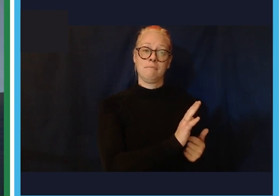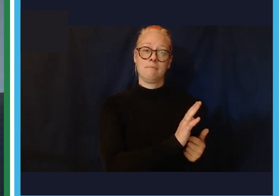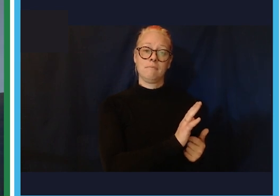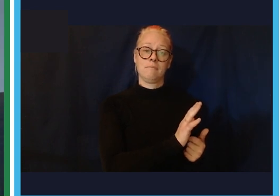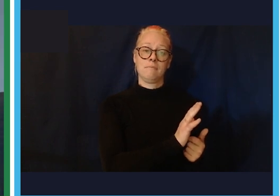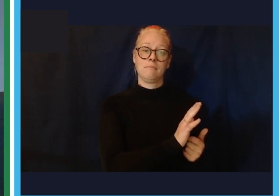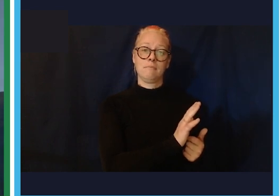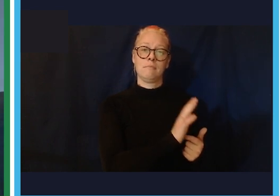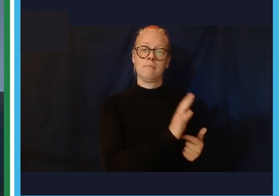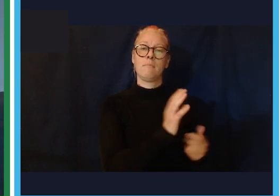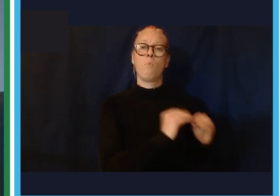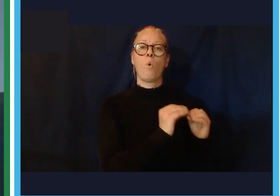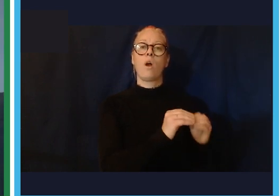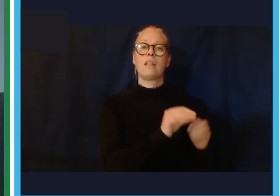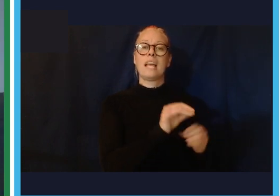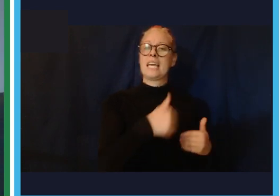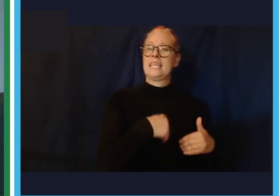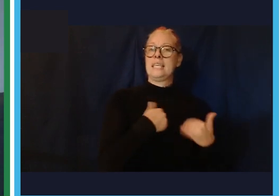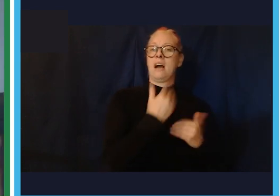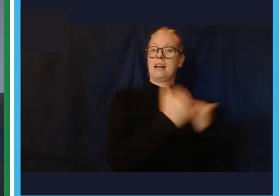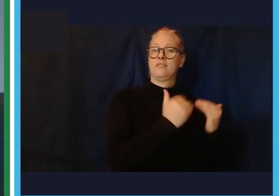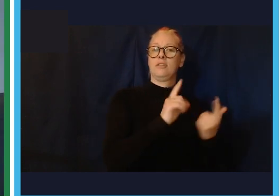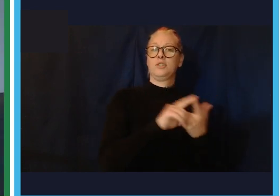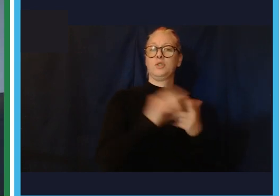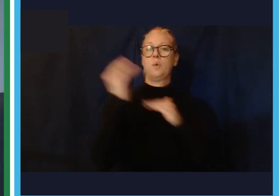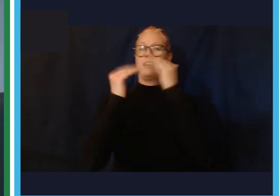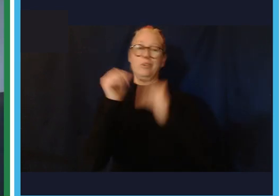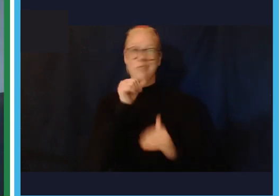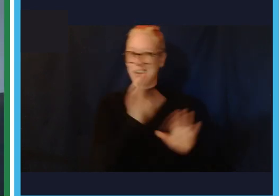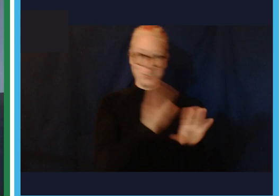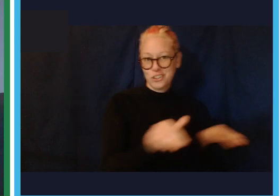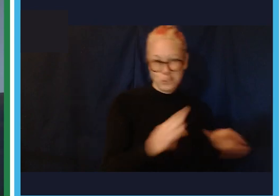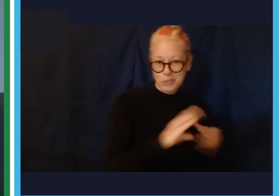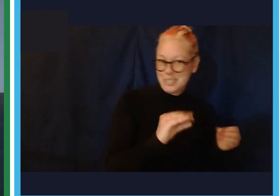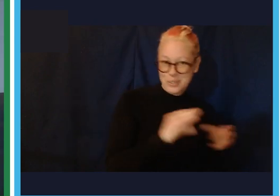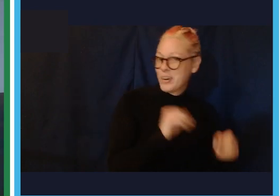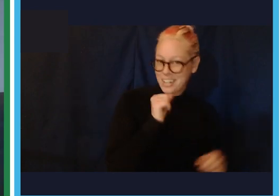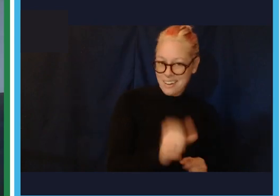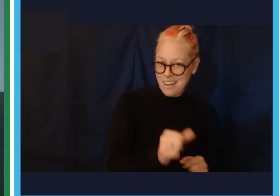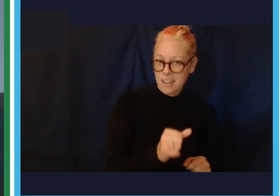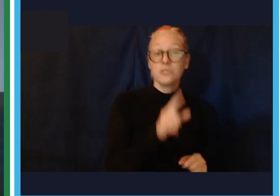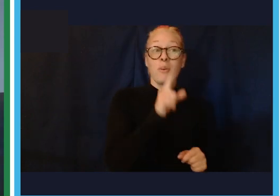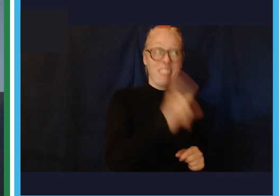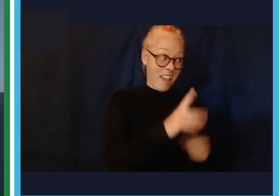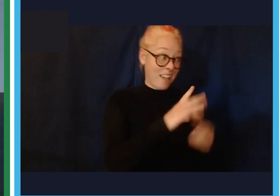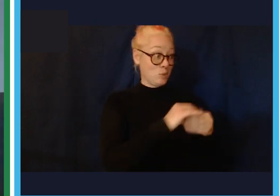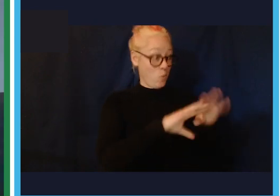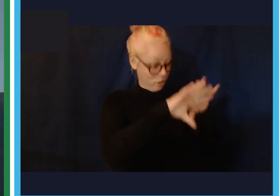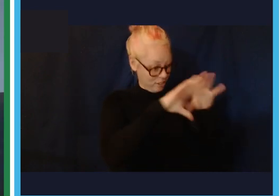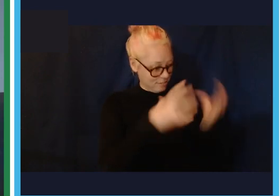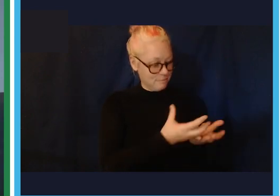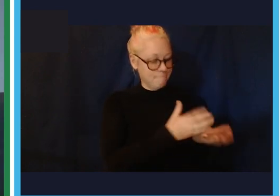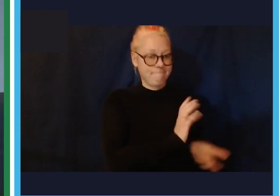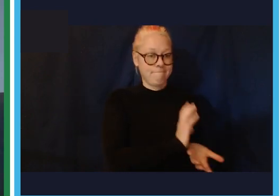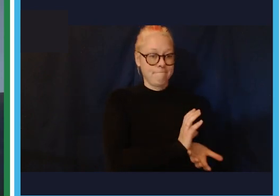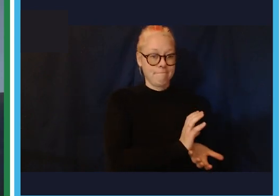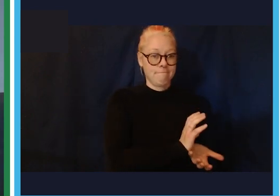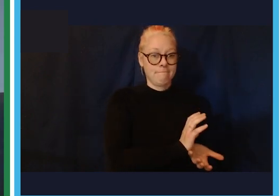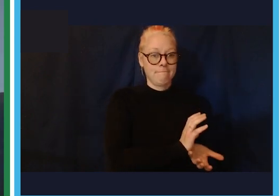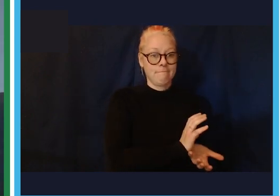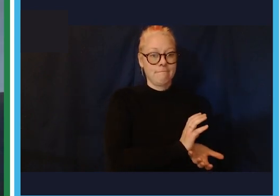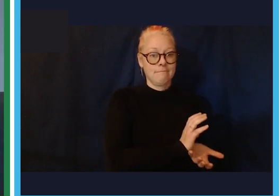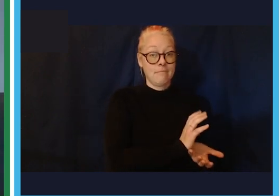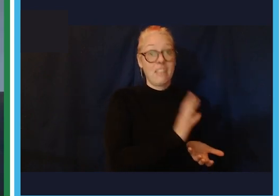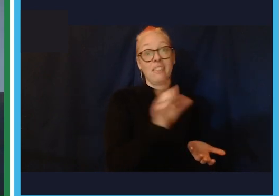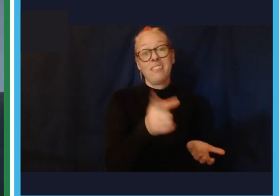they give to me. I read them, we workshop them, and then I start pounding the